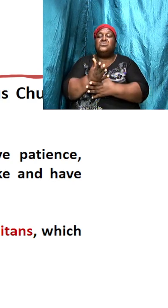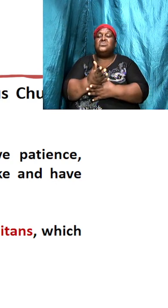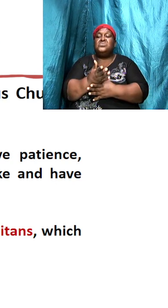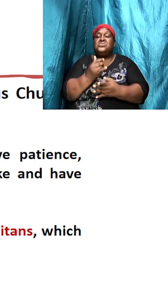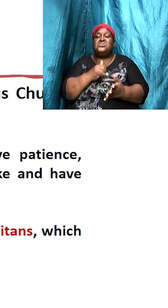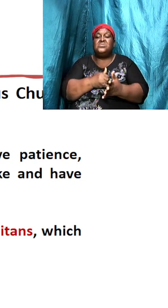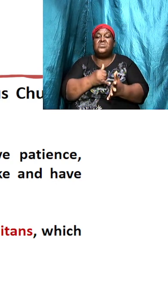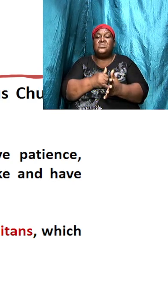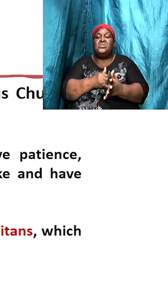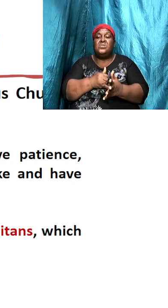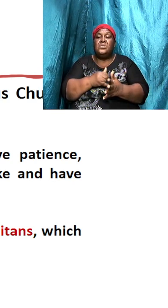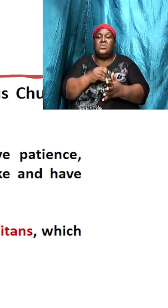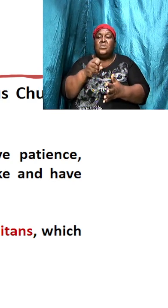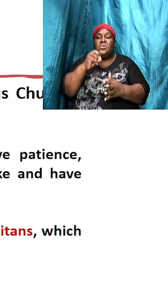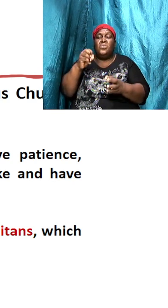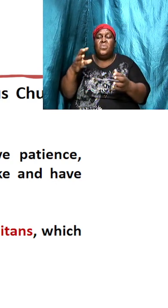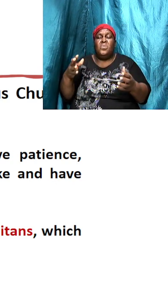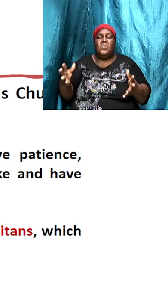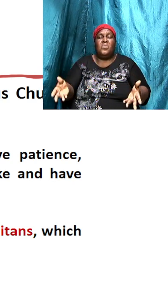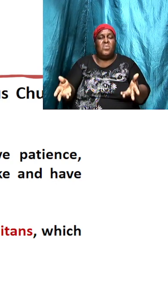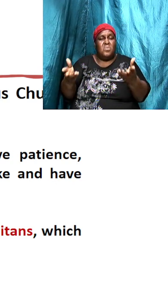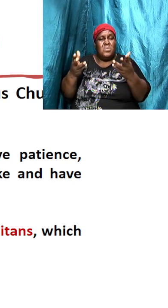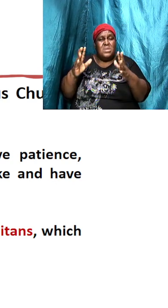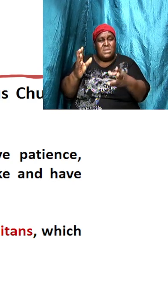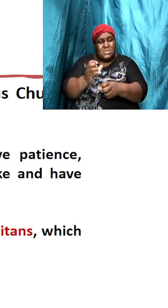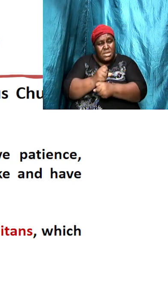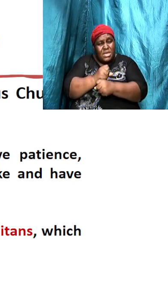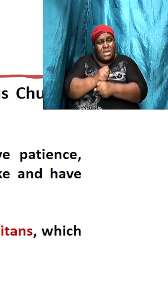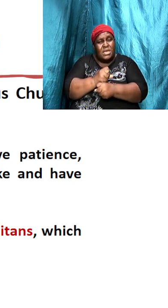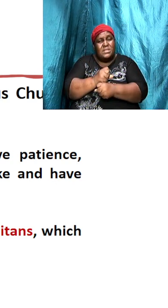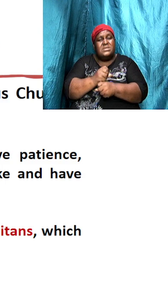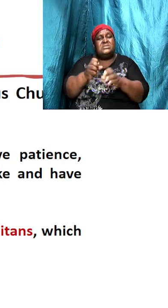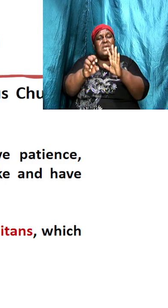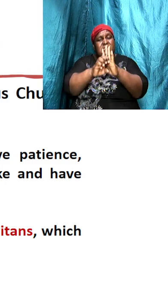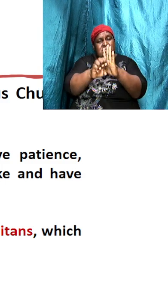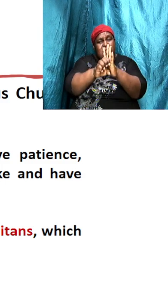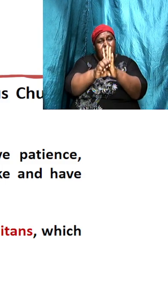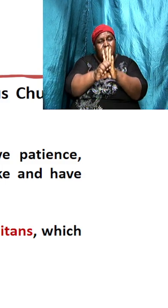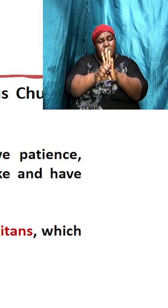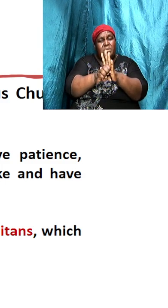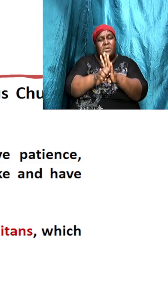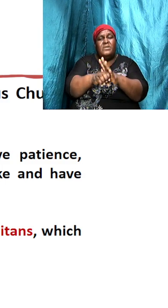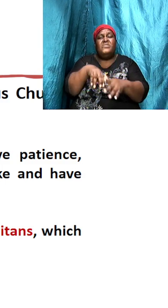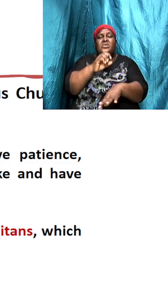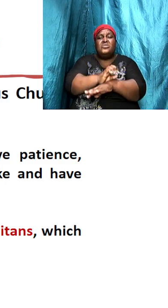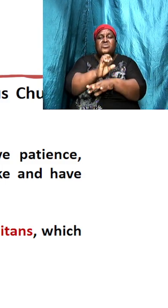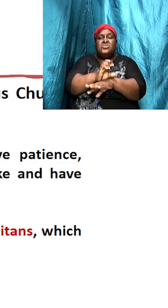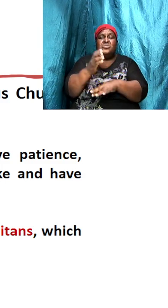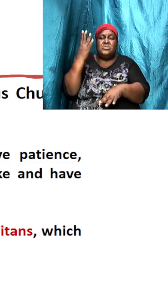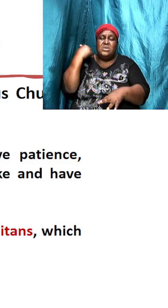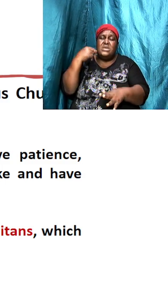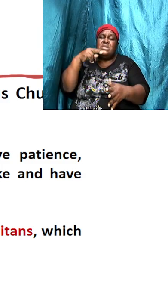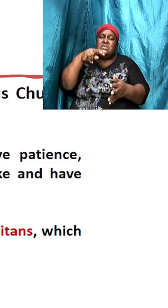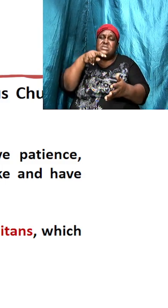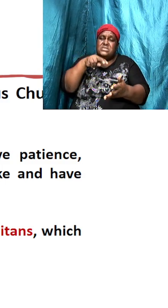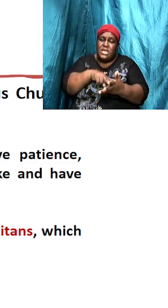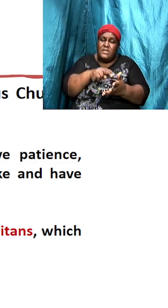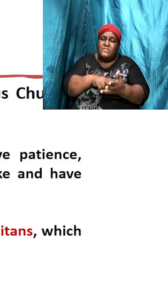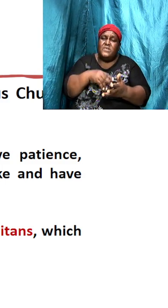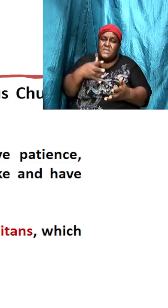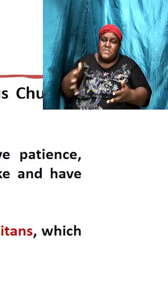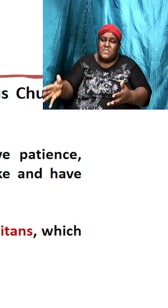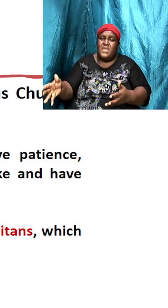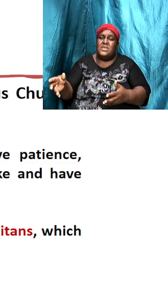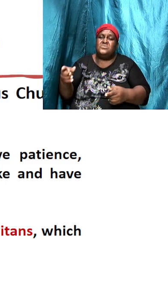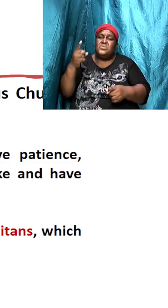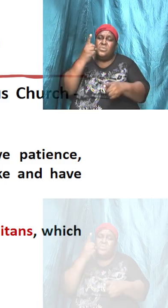all that we would take this trait of the Ephesian church where we stand up for the things that we know are right the things that have been taught